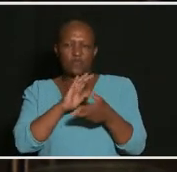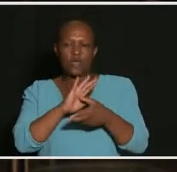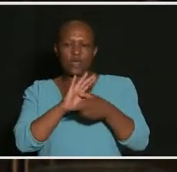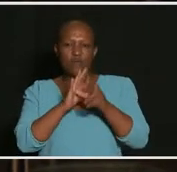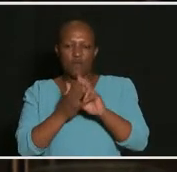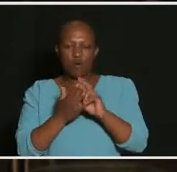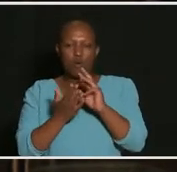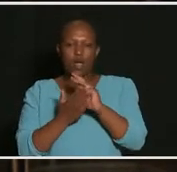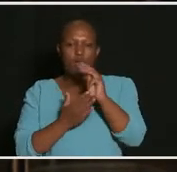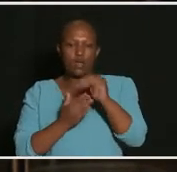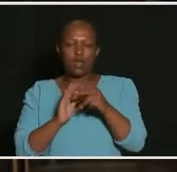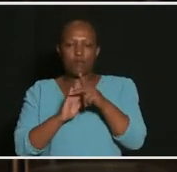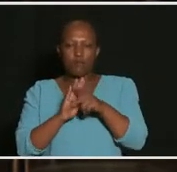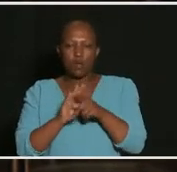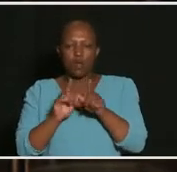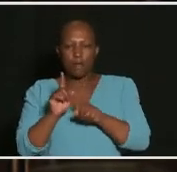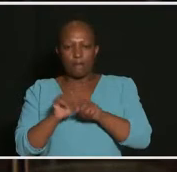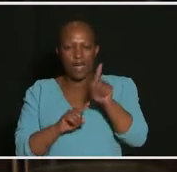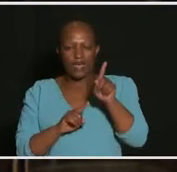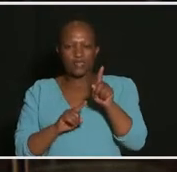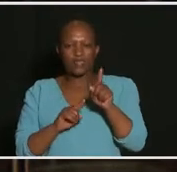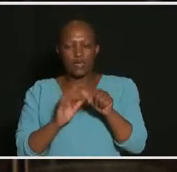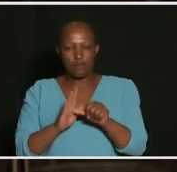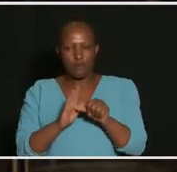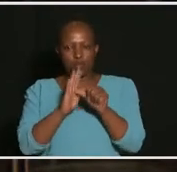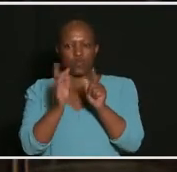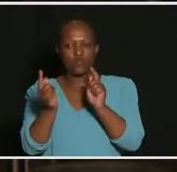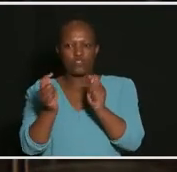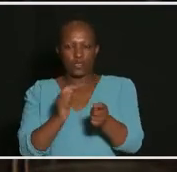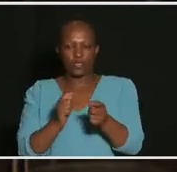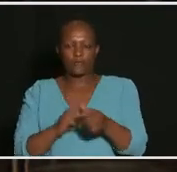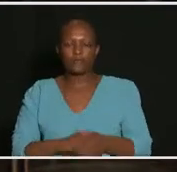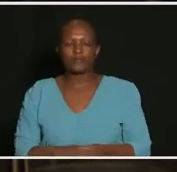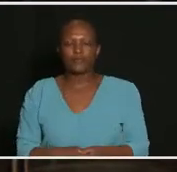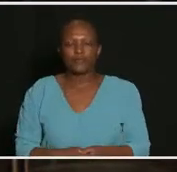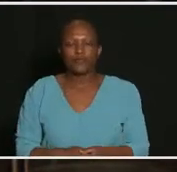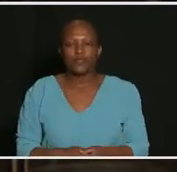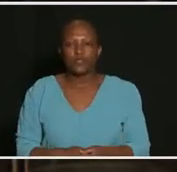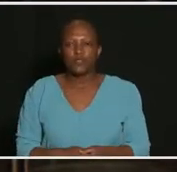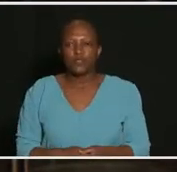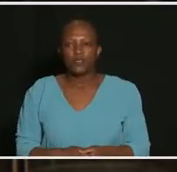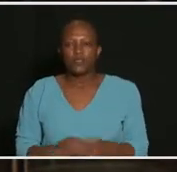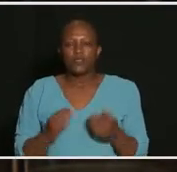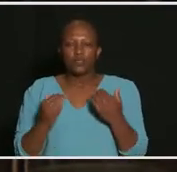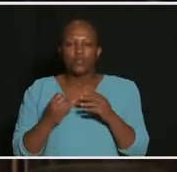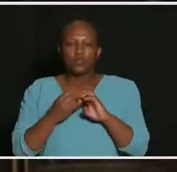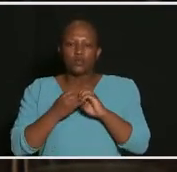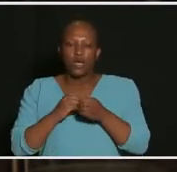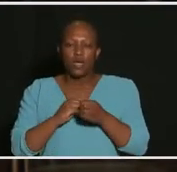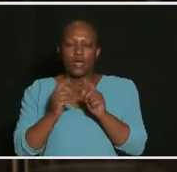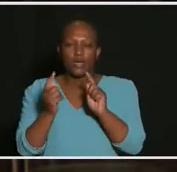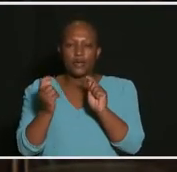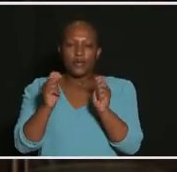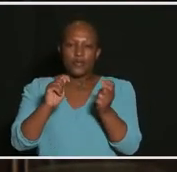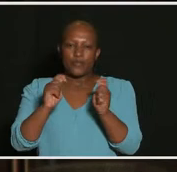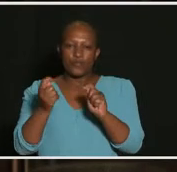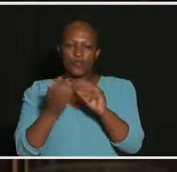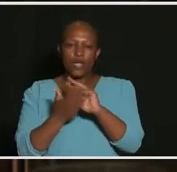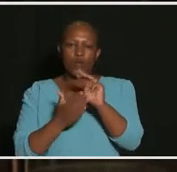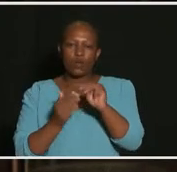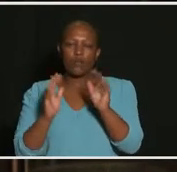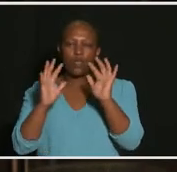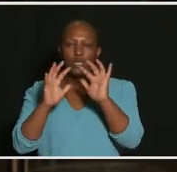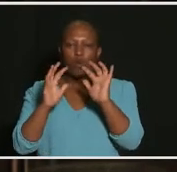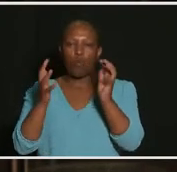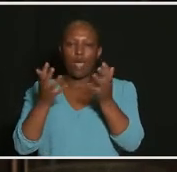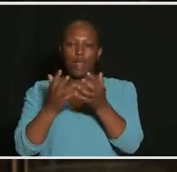curriculum policy and the pass mark is really important and also try and shape our curriculum to the world that we want